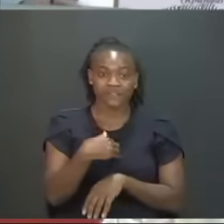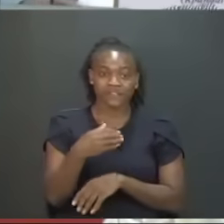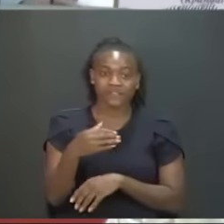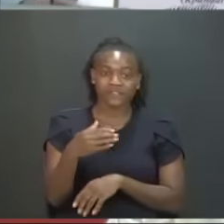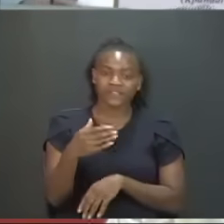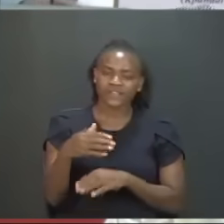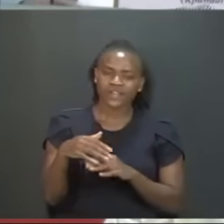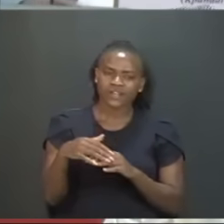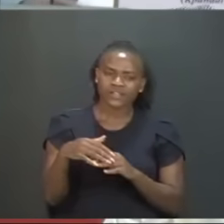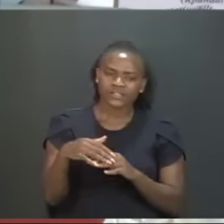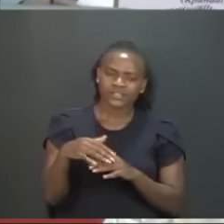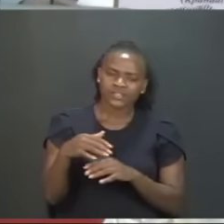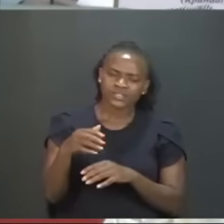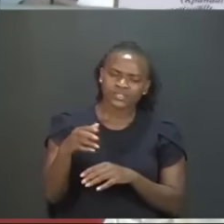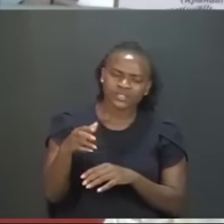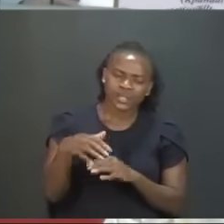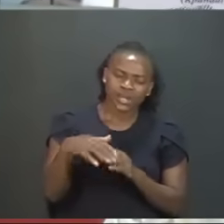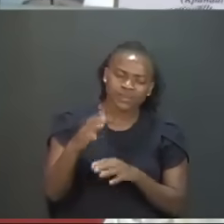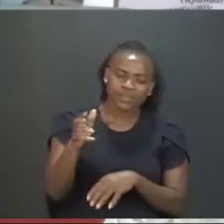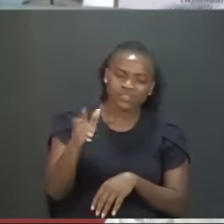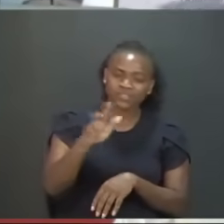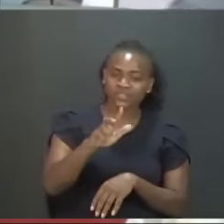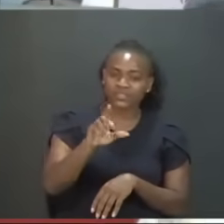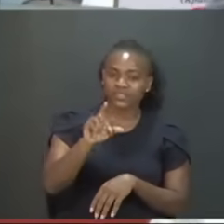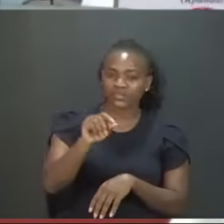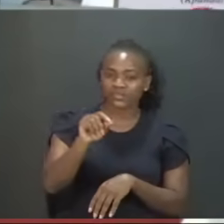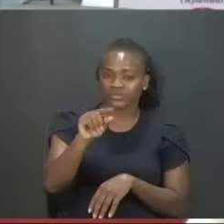some 320 plus questions.